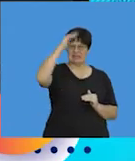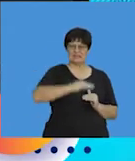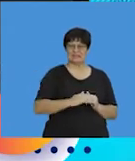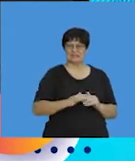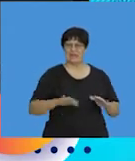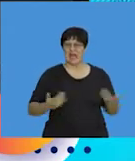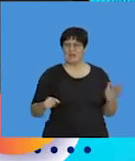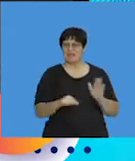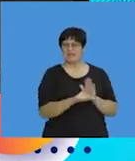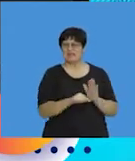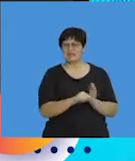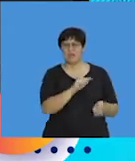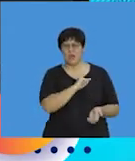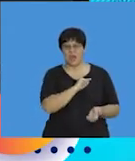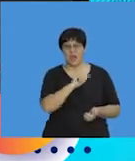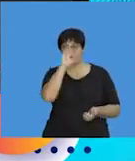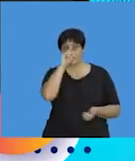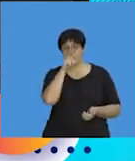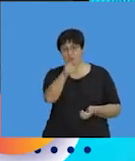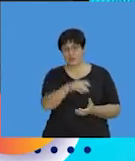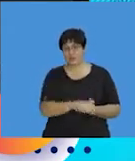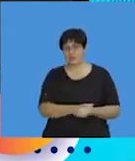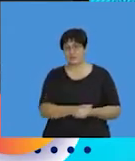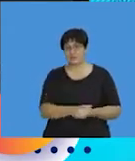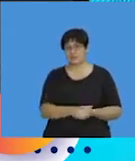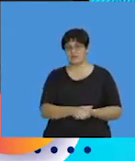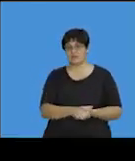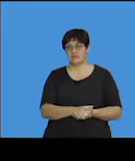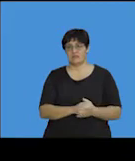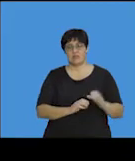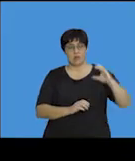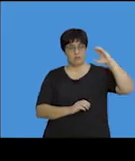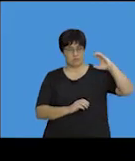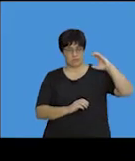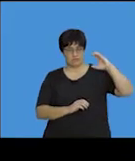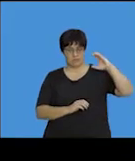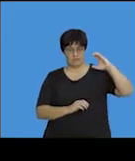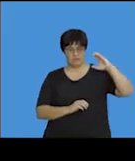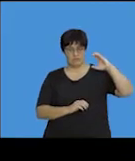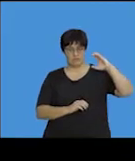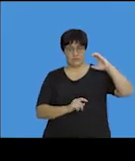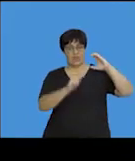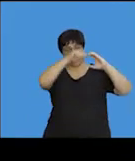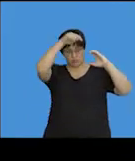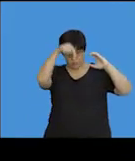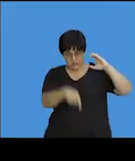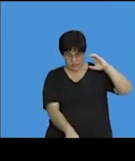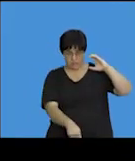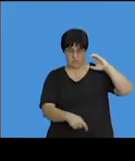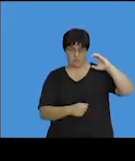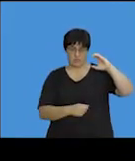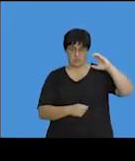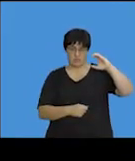height. How can it be negative? Remember, my balloon was here and it